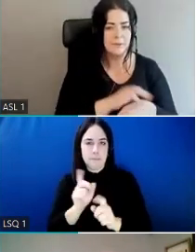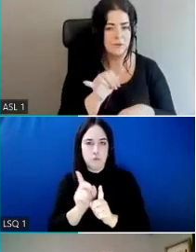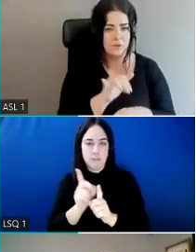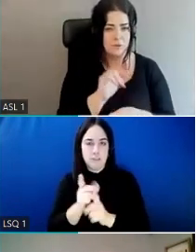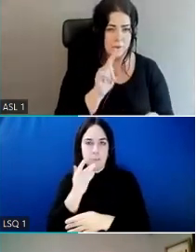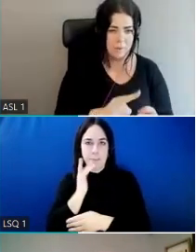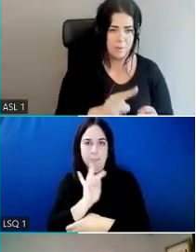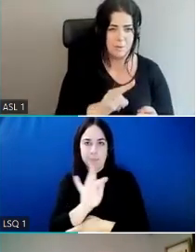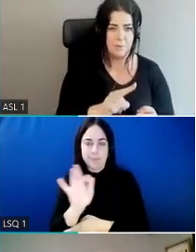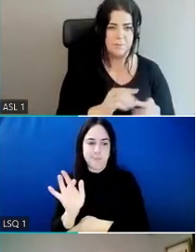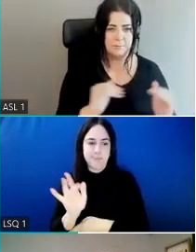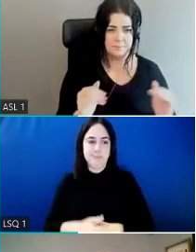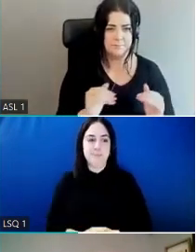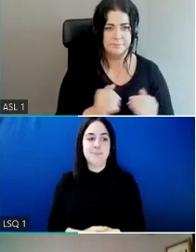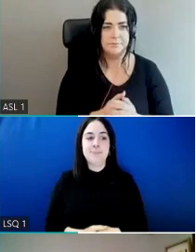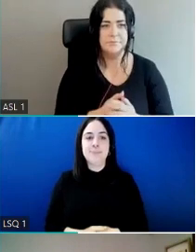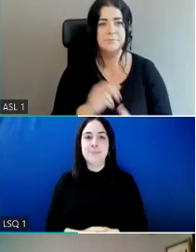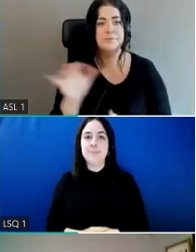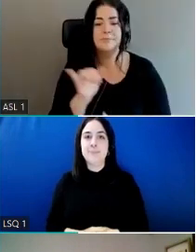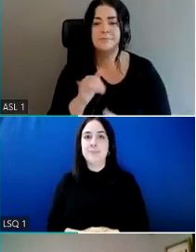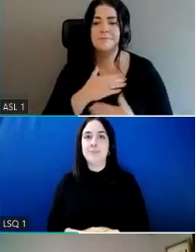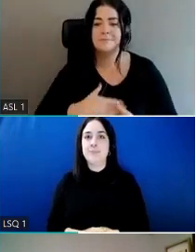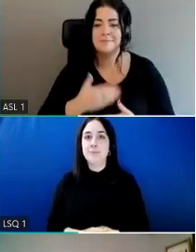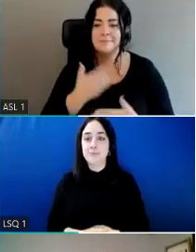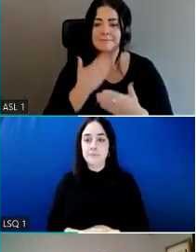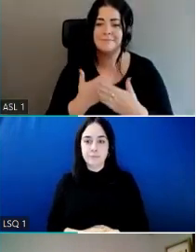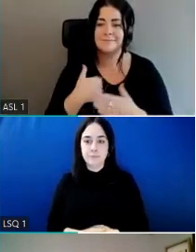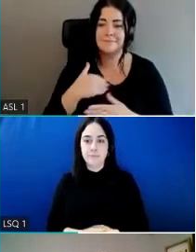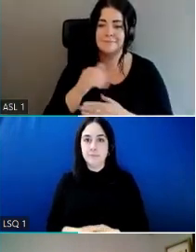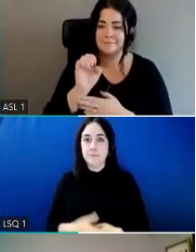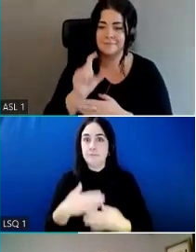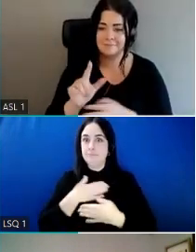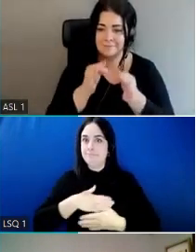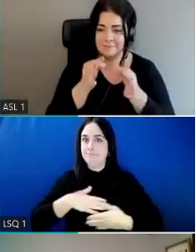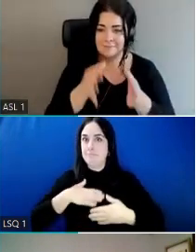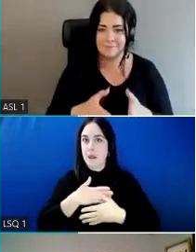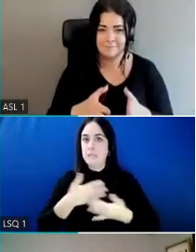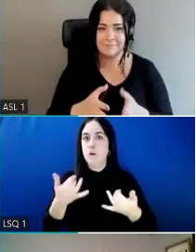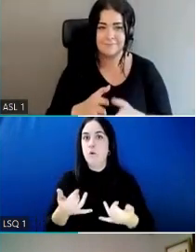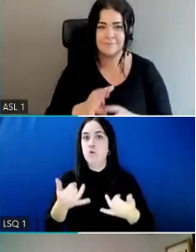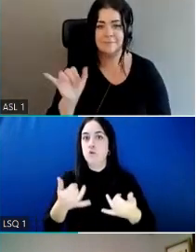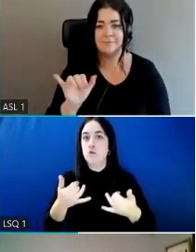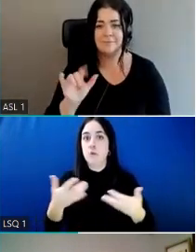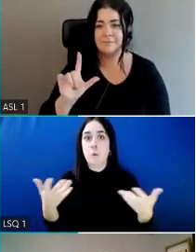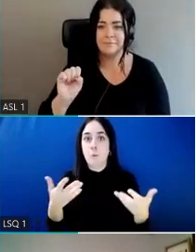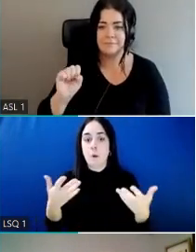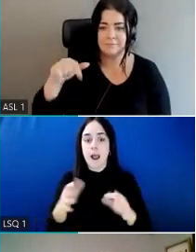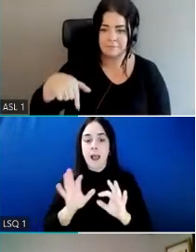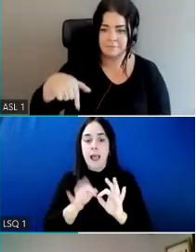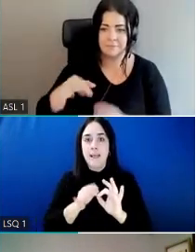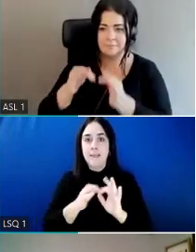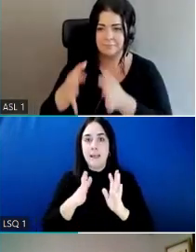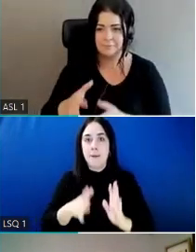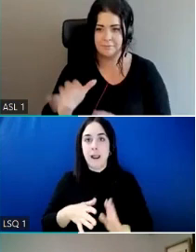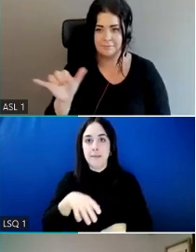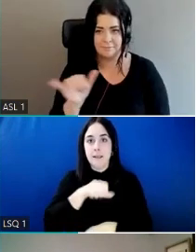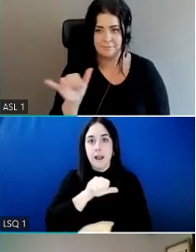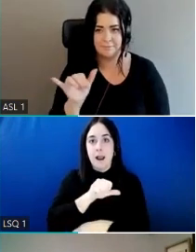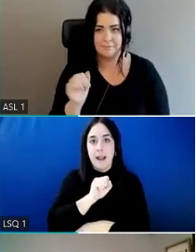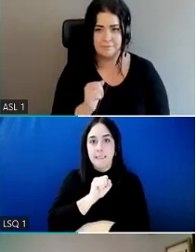We are also pleased to have American Sign Language and Langue des Signes de Québec,